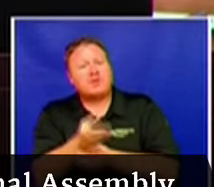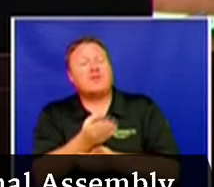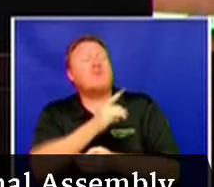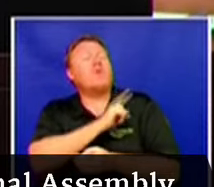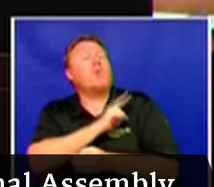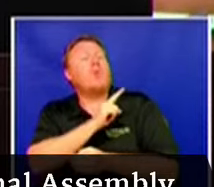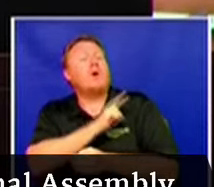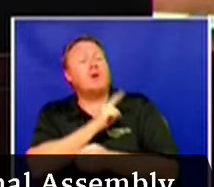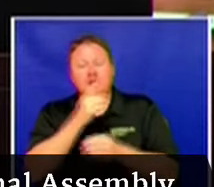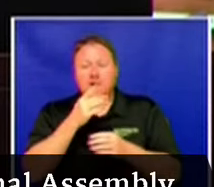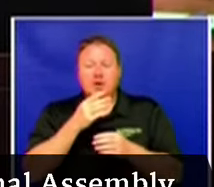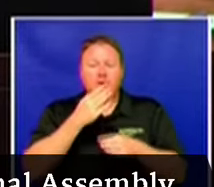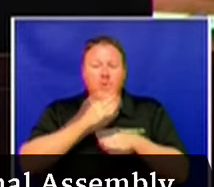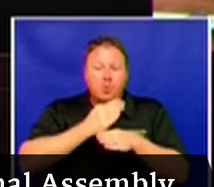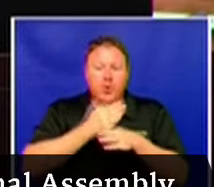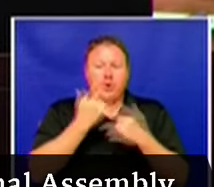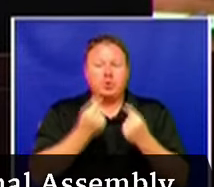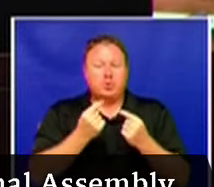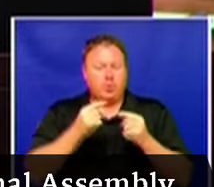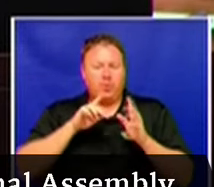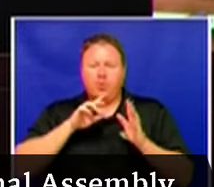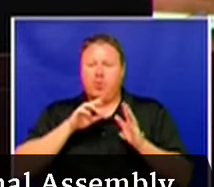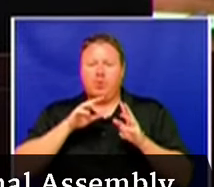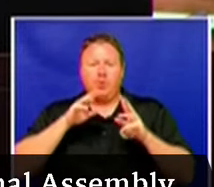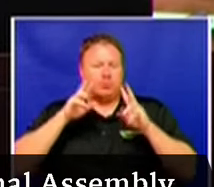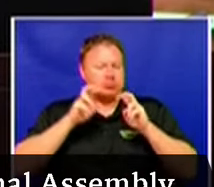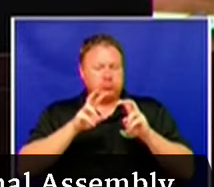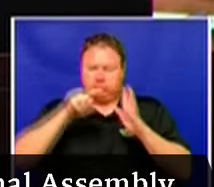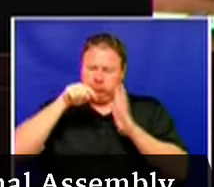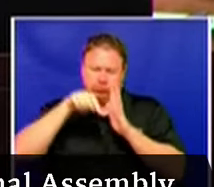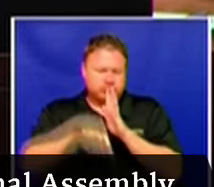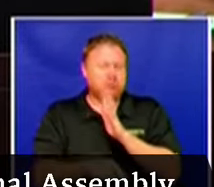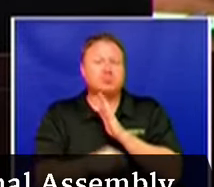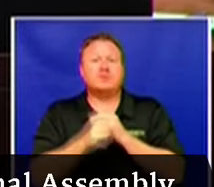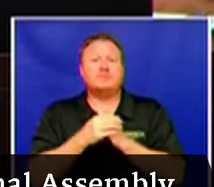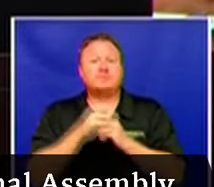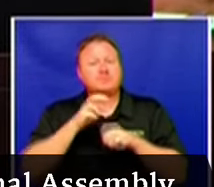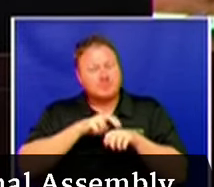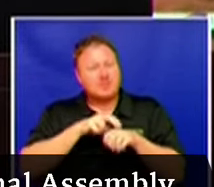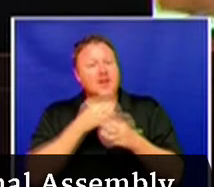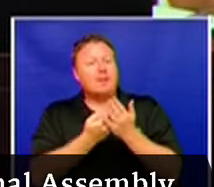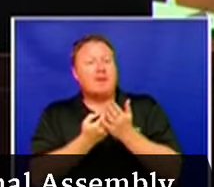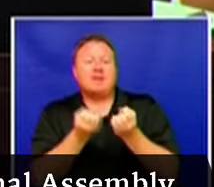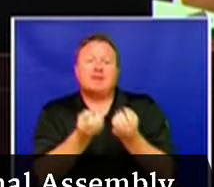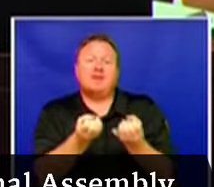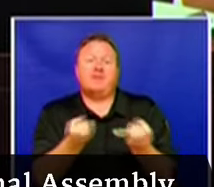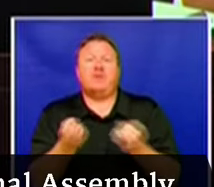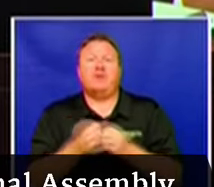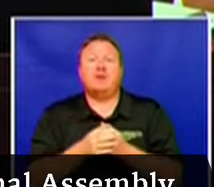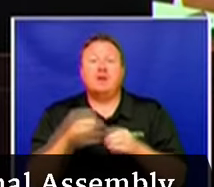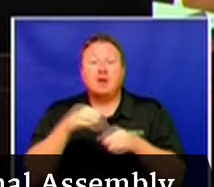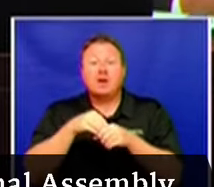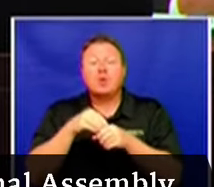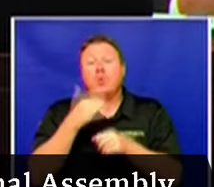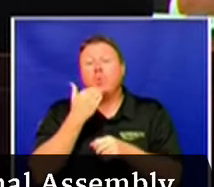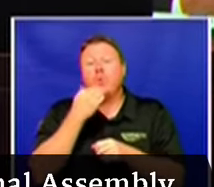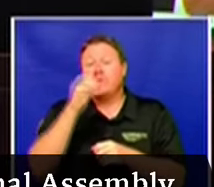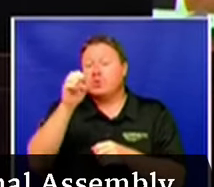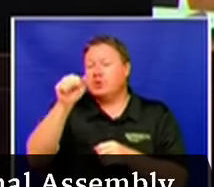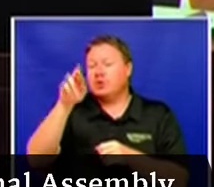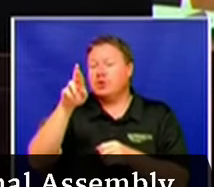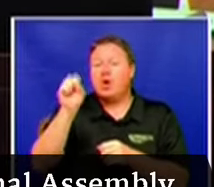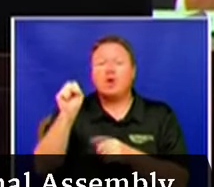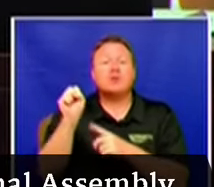work, they do it thoroughly, and they therefore need to be capacitated, including SARS. When we